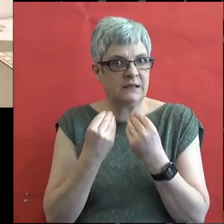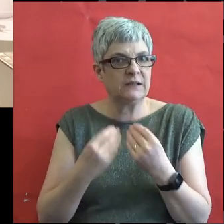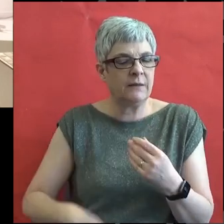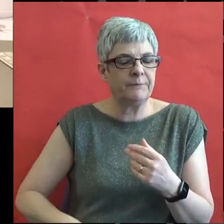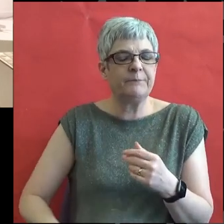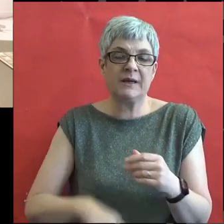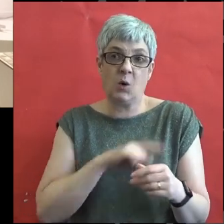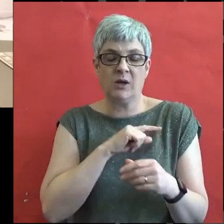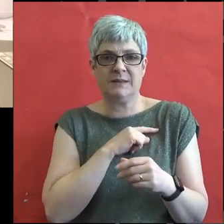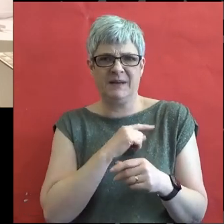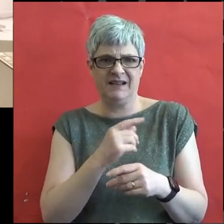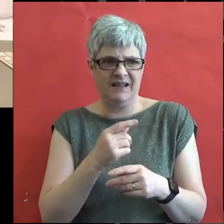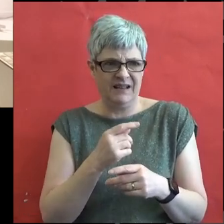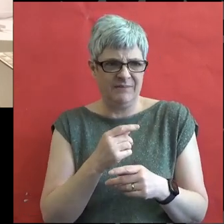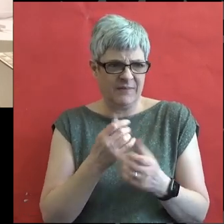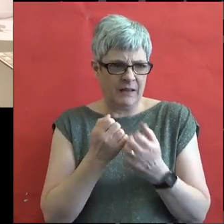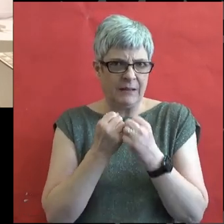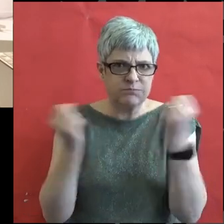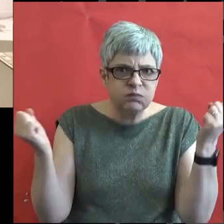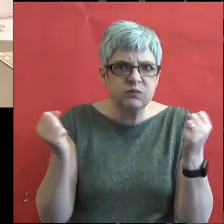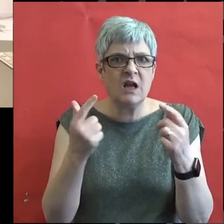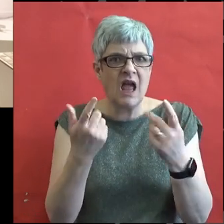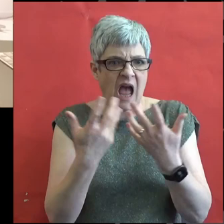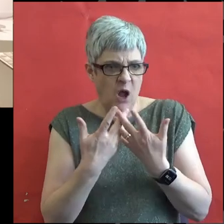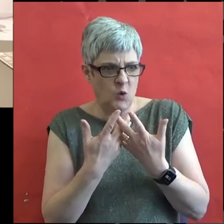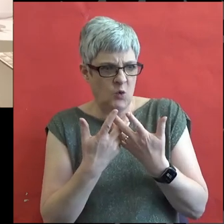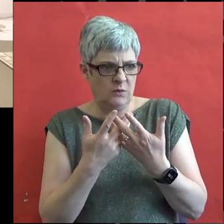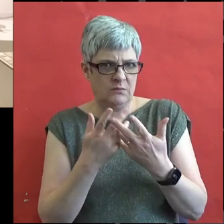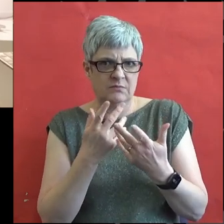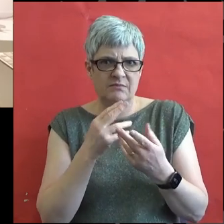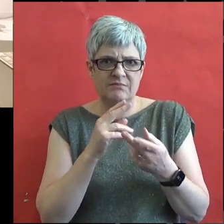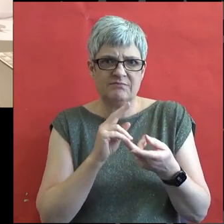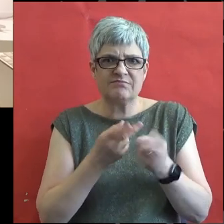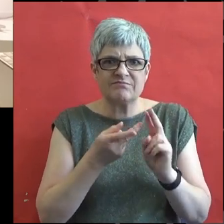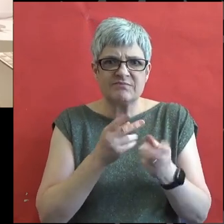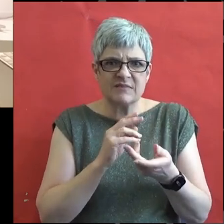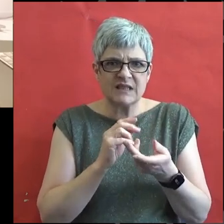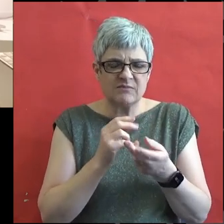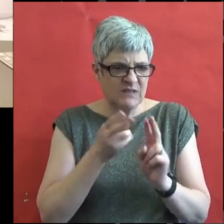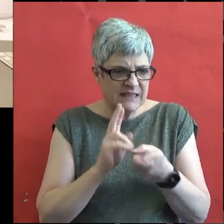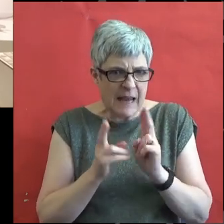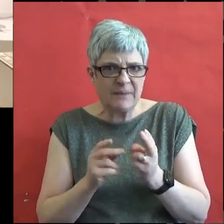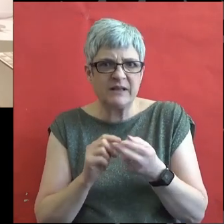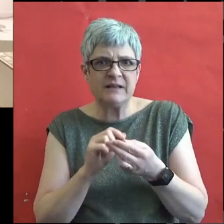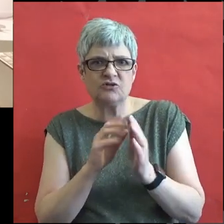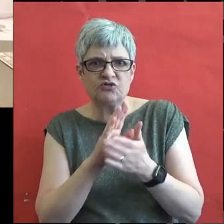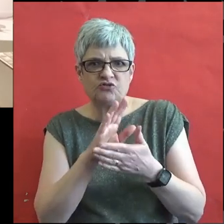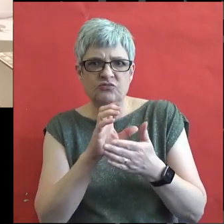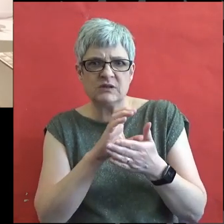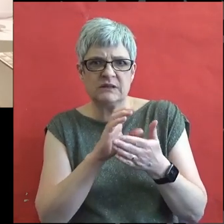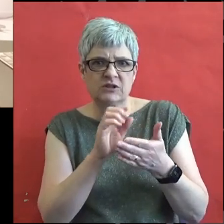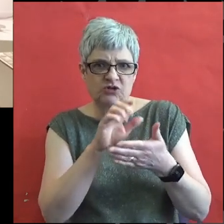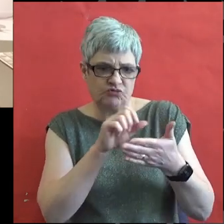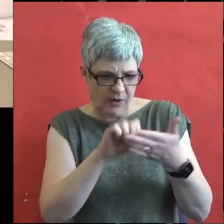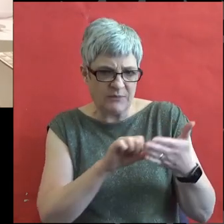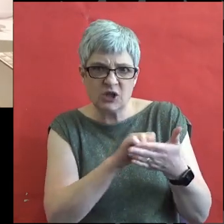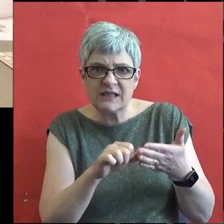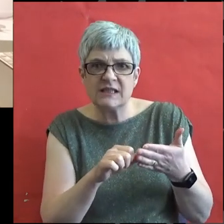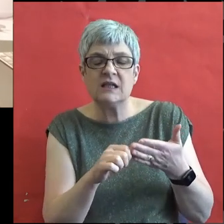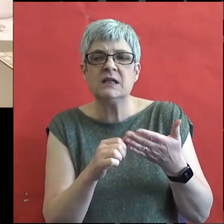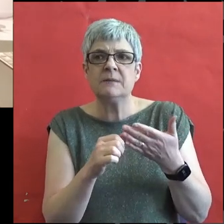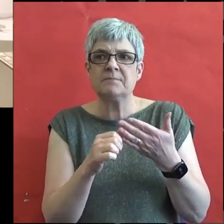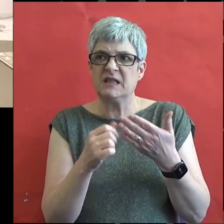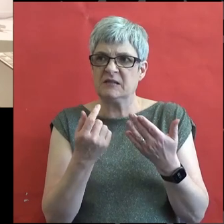been calling them out about how they have interpreted the scriptures. He's called them out on how they've